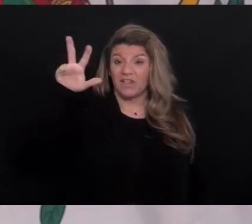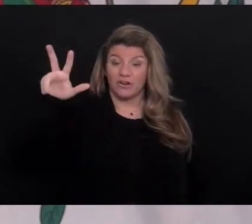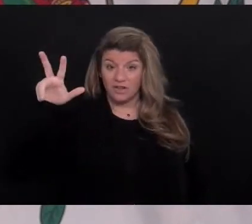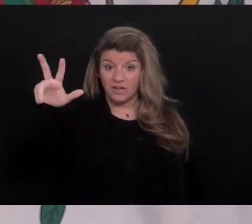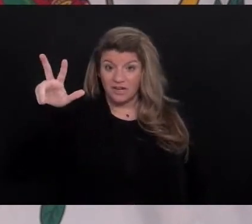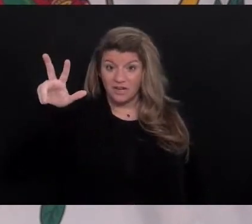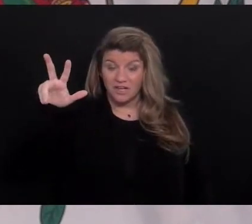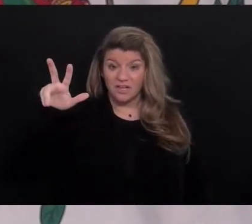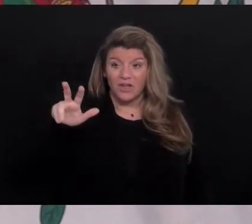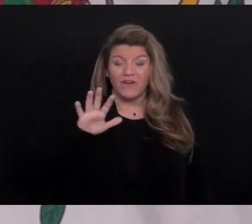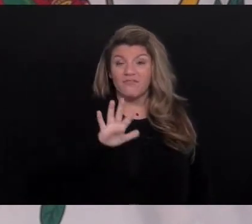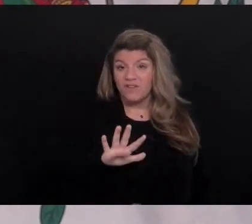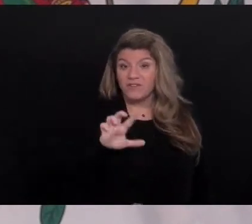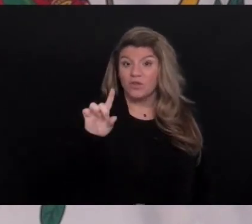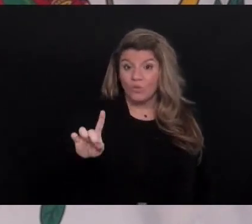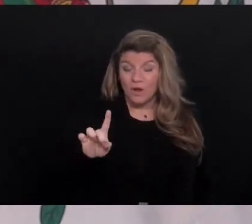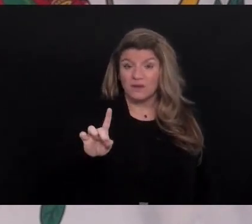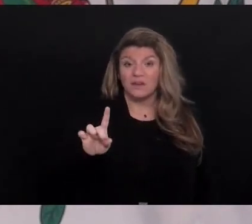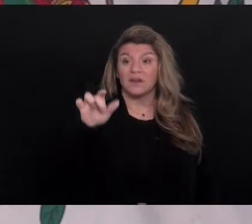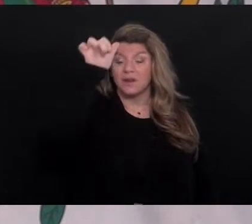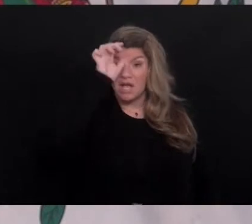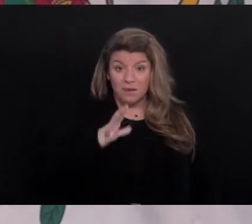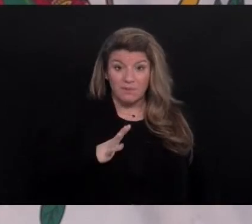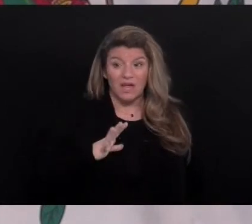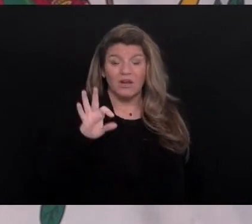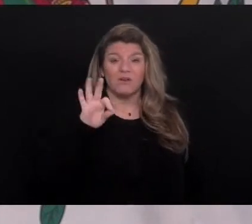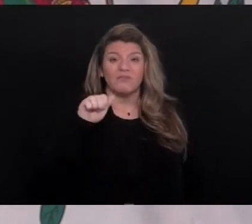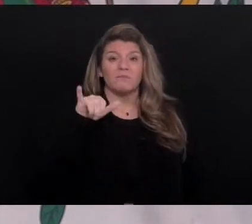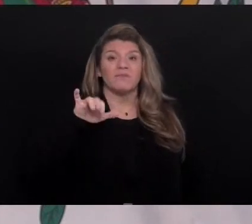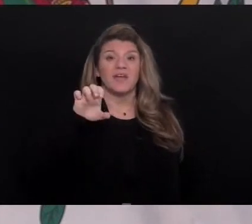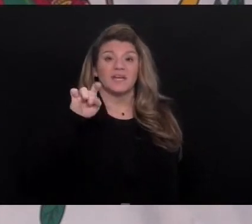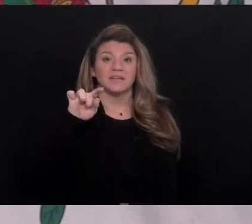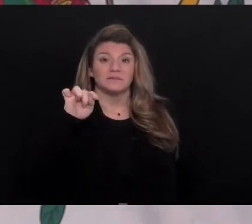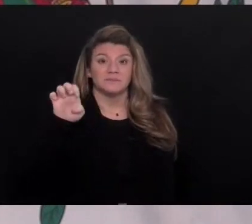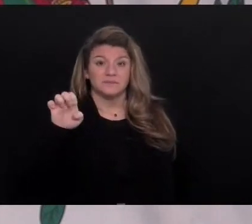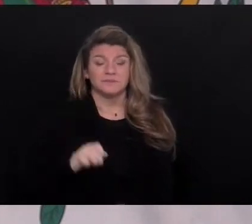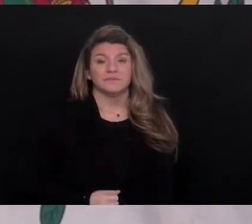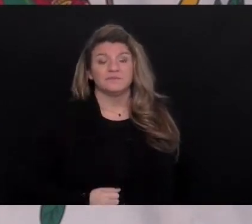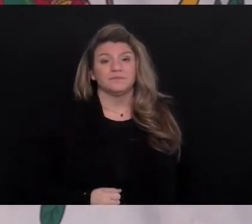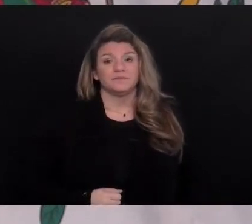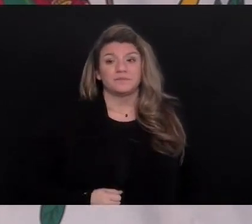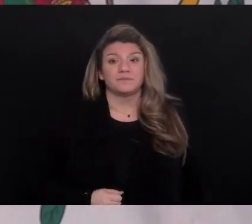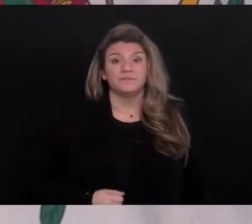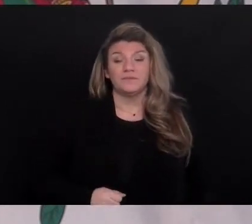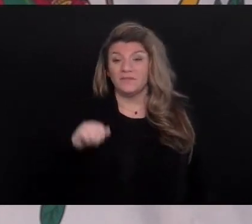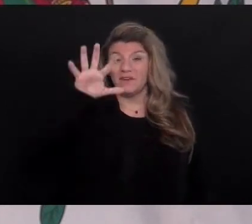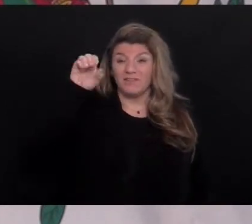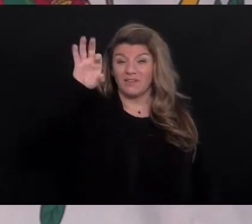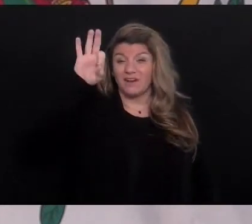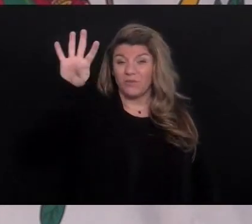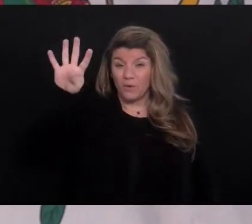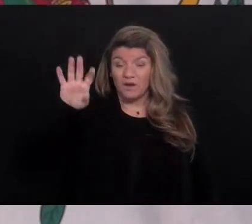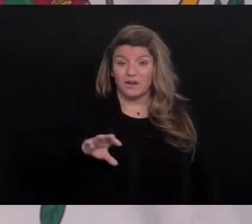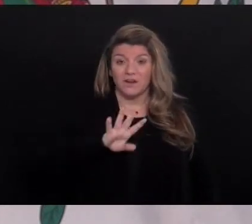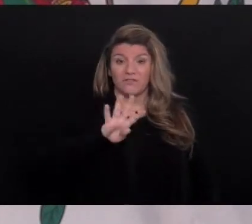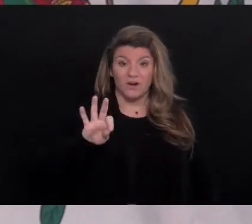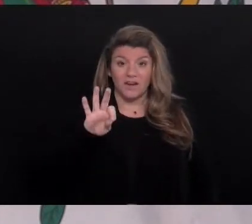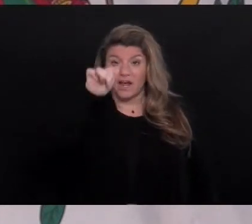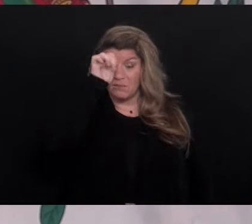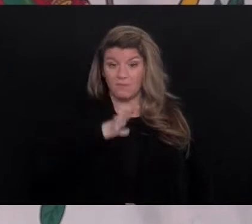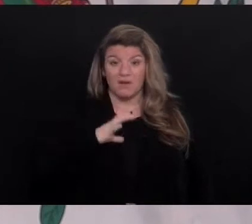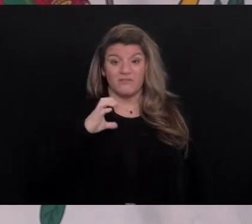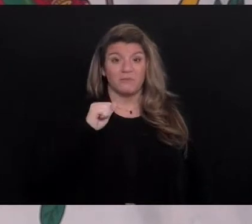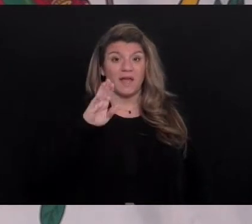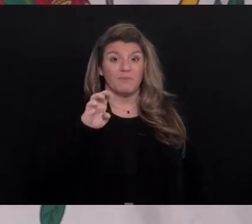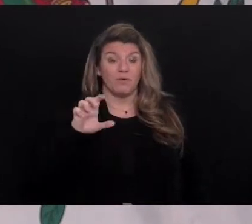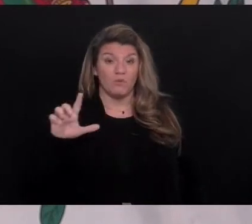5,093rd is a 51-year-old male from Fayette County. The 5,094th is a 49-year-old male from Cabell